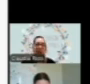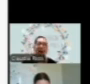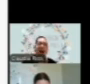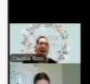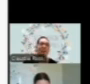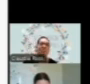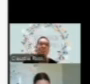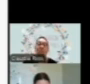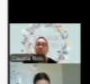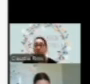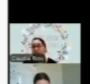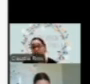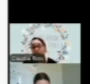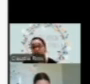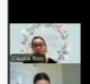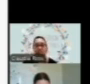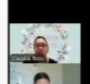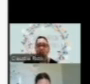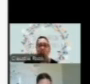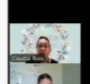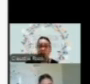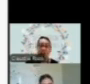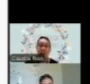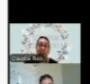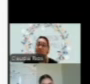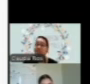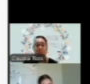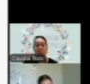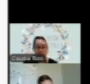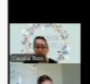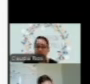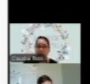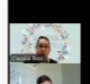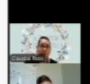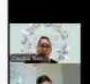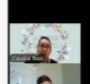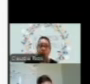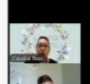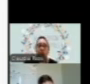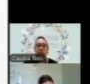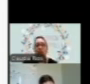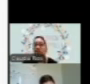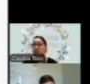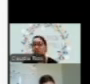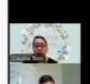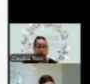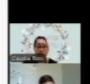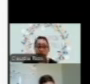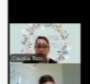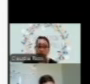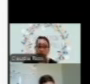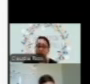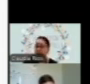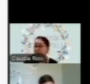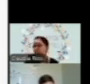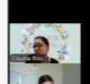with people. Um, for those of you who work for different organizations, this is a perfect opportunity for you to get to know